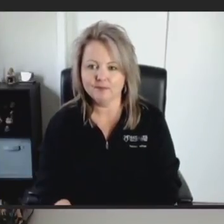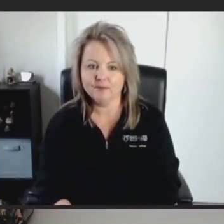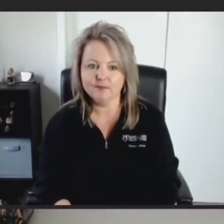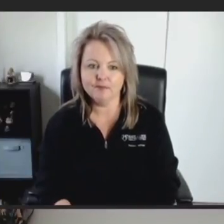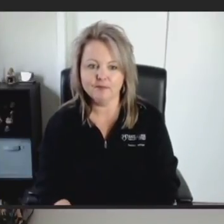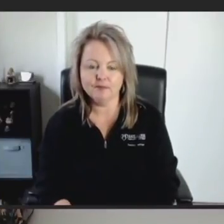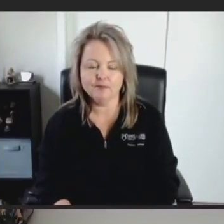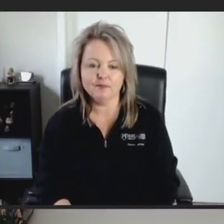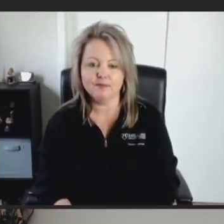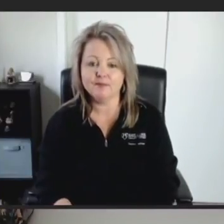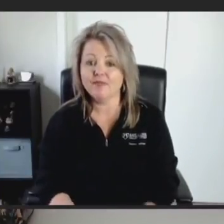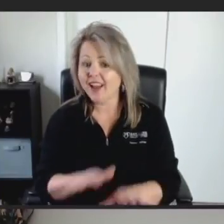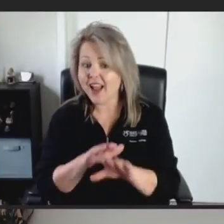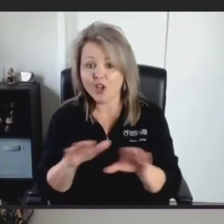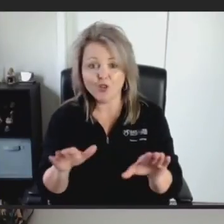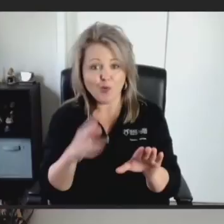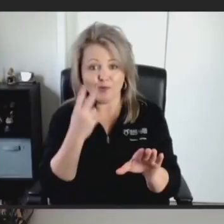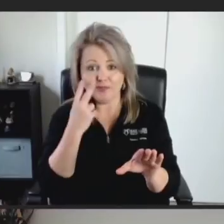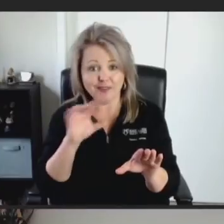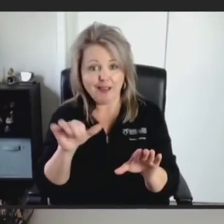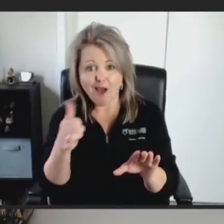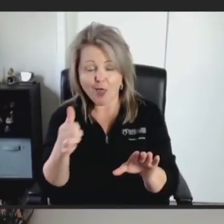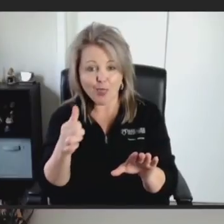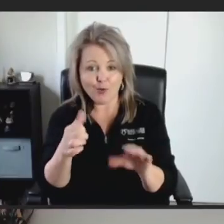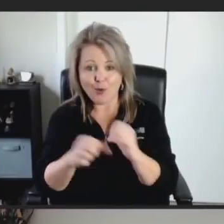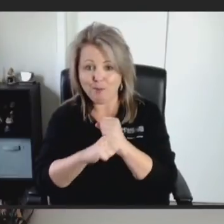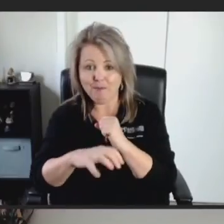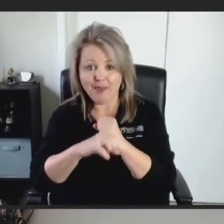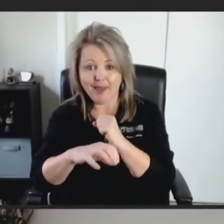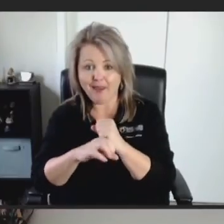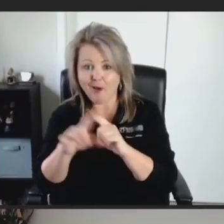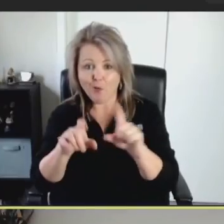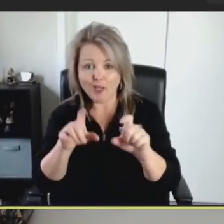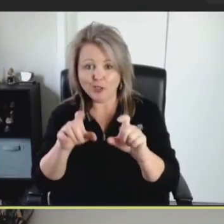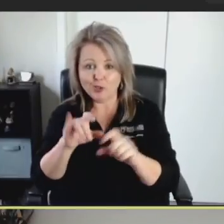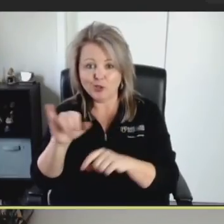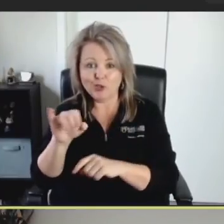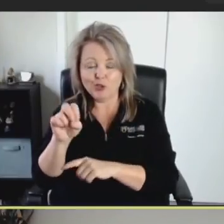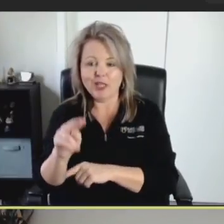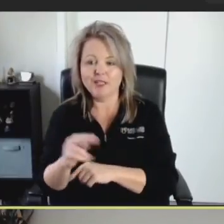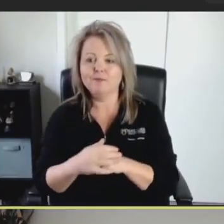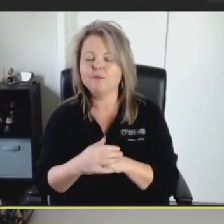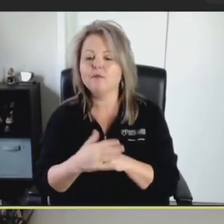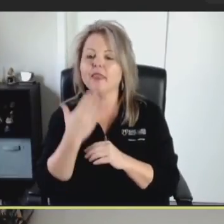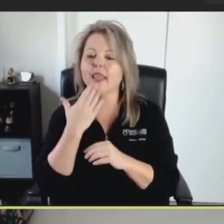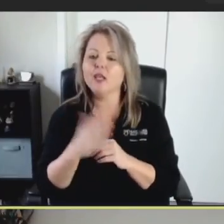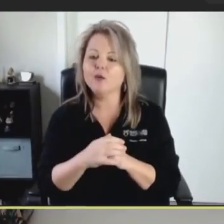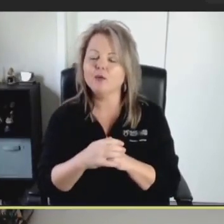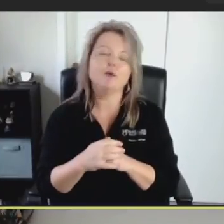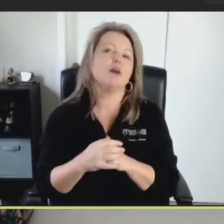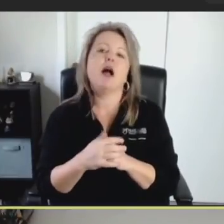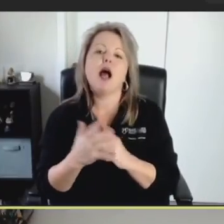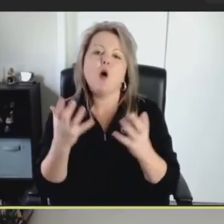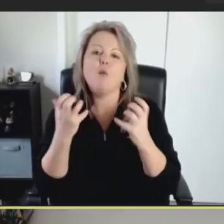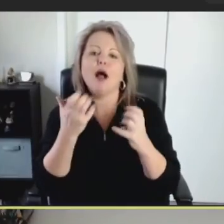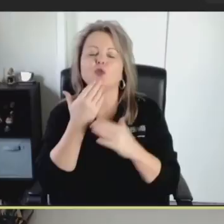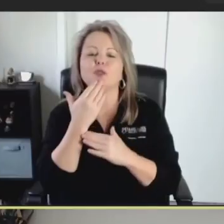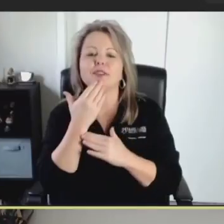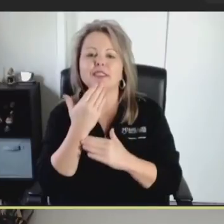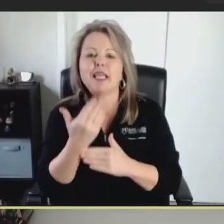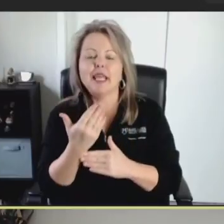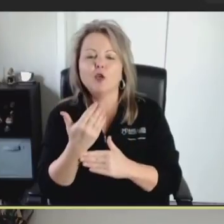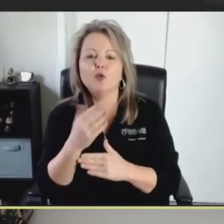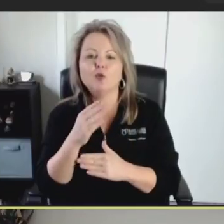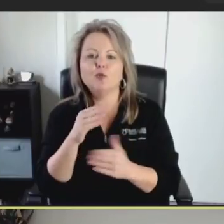And I don't see any other media questions, Jen. Okay, thank you. Well, I do just want to say thank you to Dr.